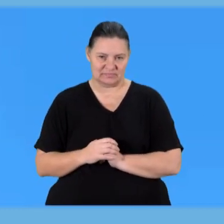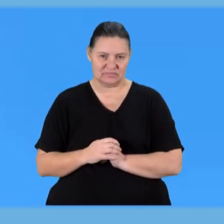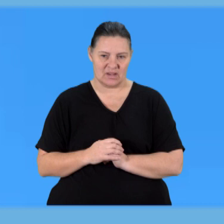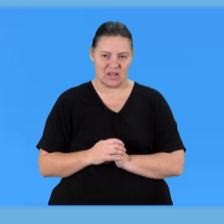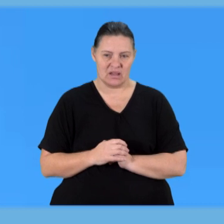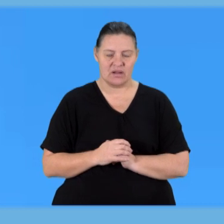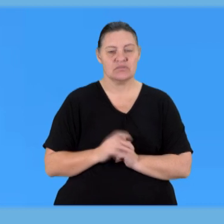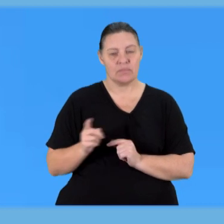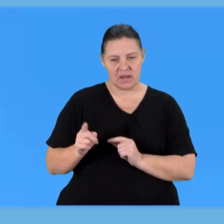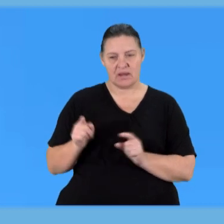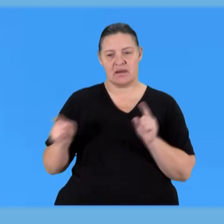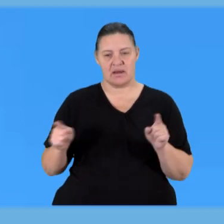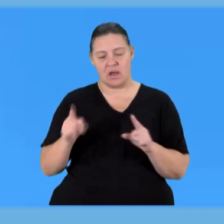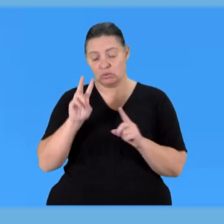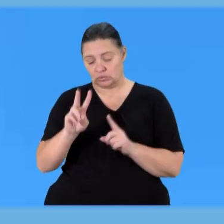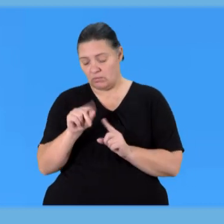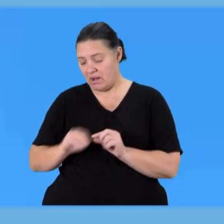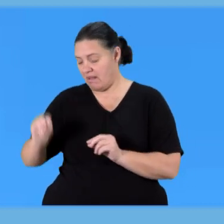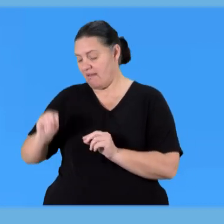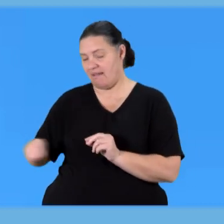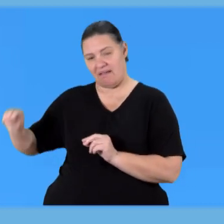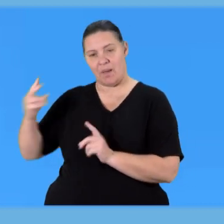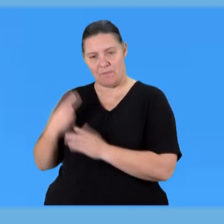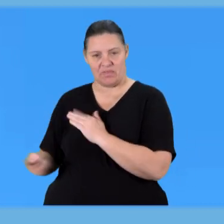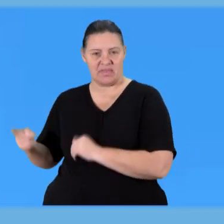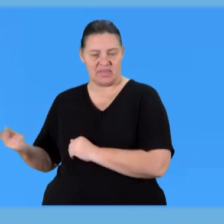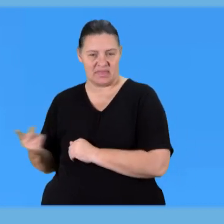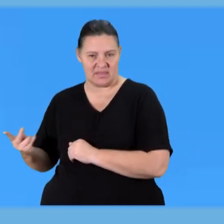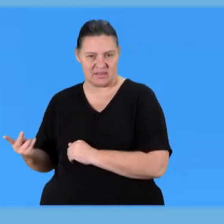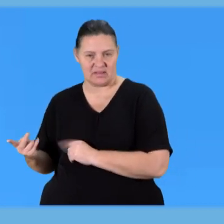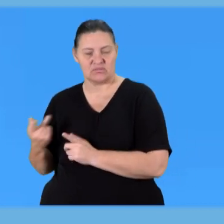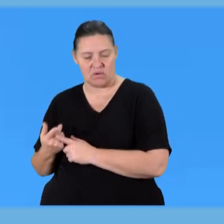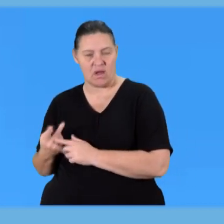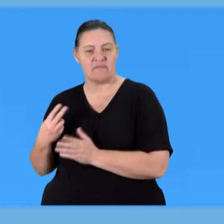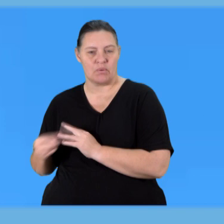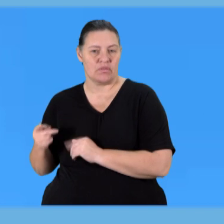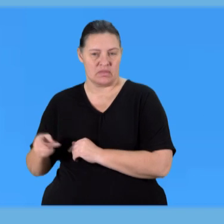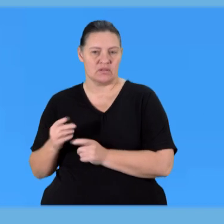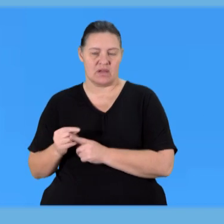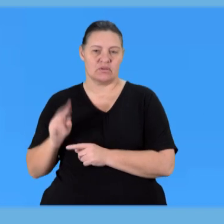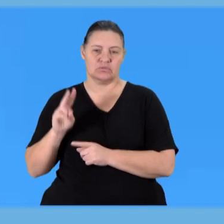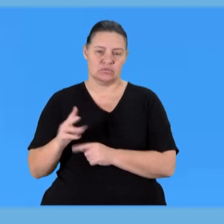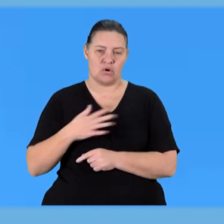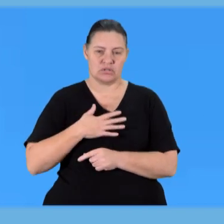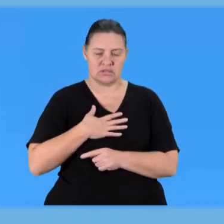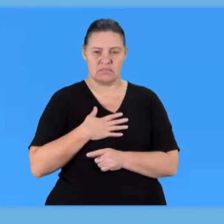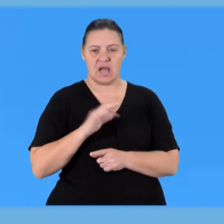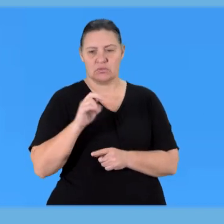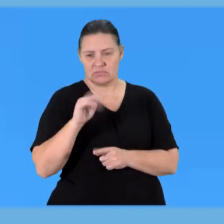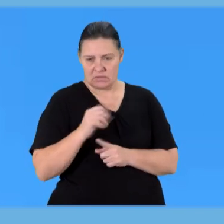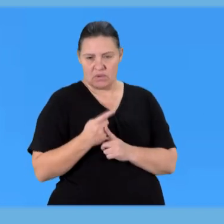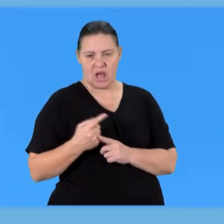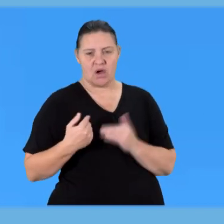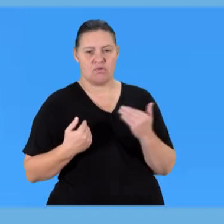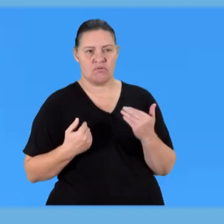two zinc atoms. And remember that these two goes for everything in this compound. So we also have two oxygen atoms and two oxygen atoms